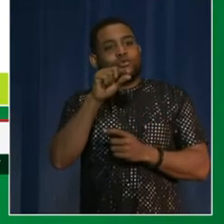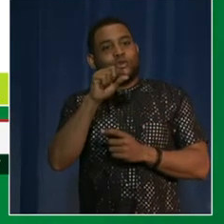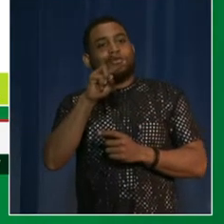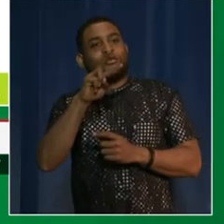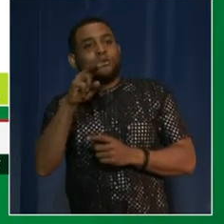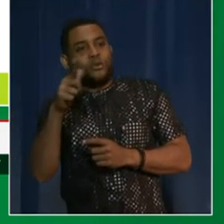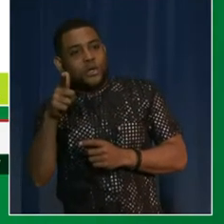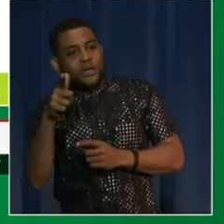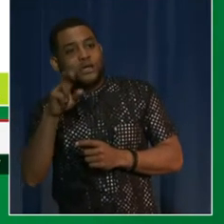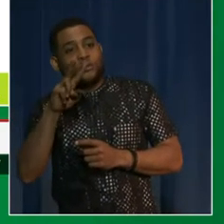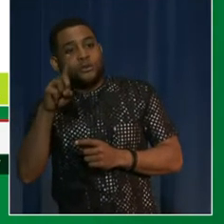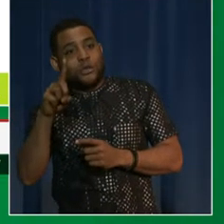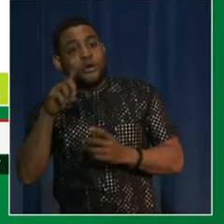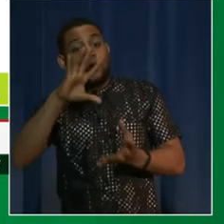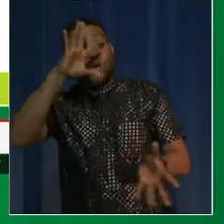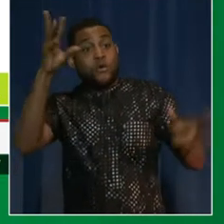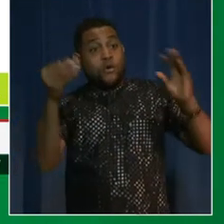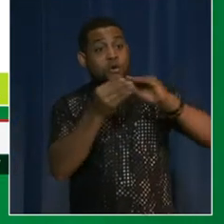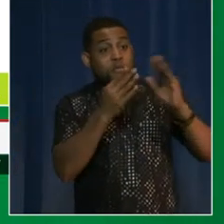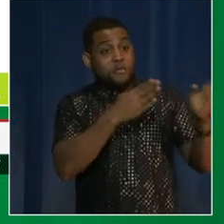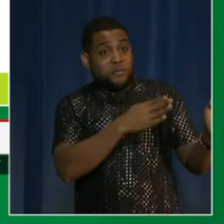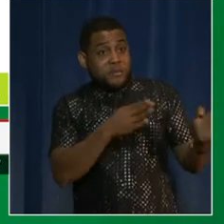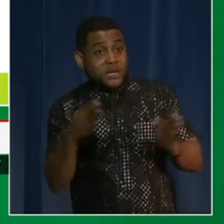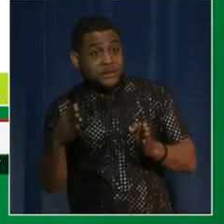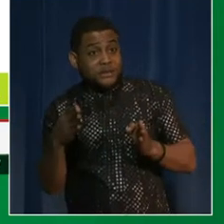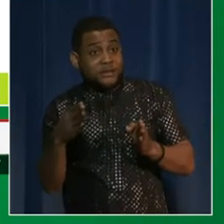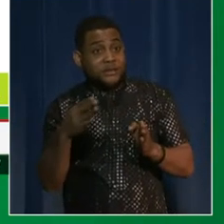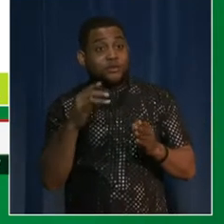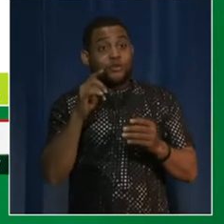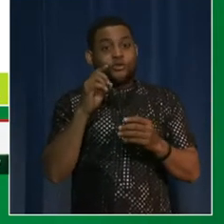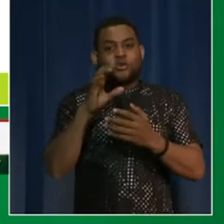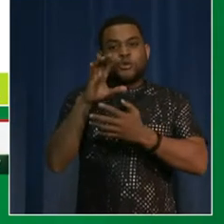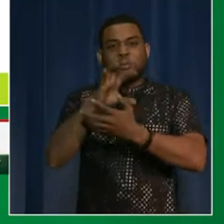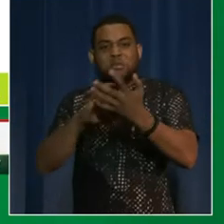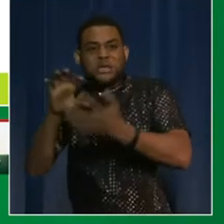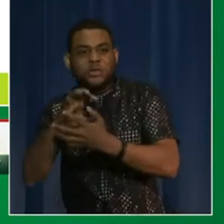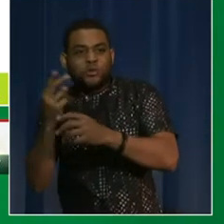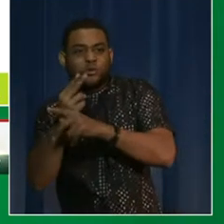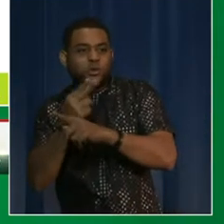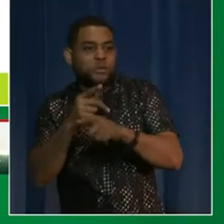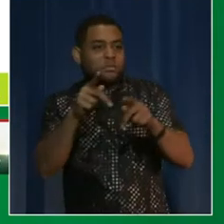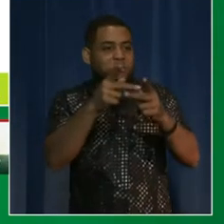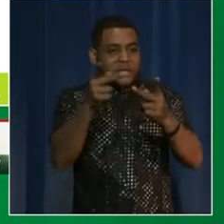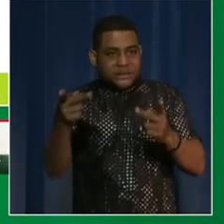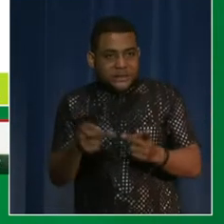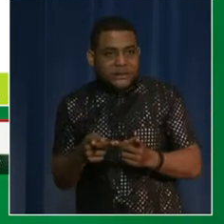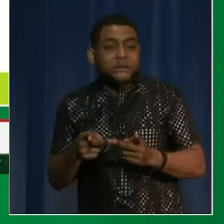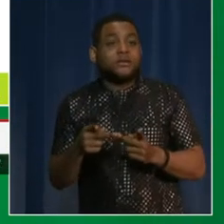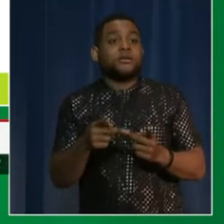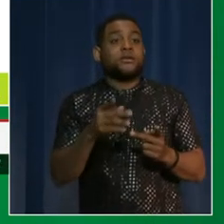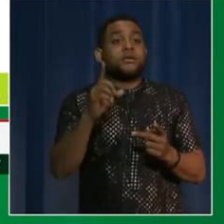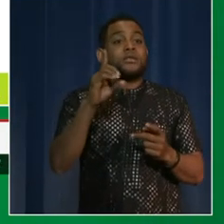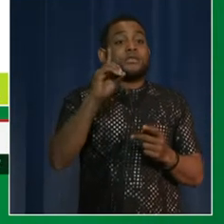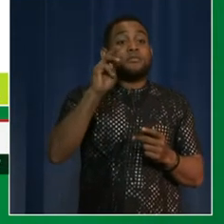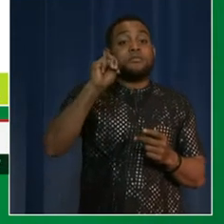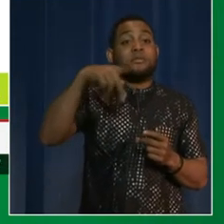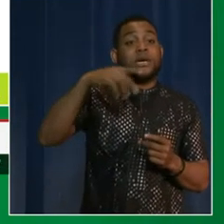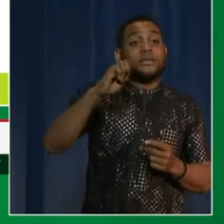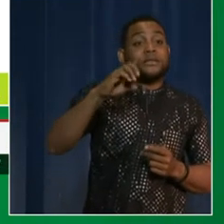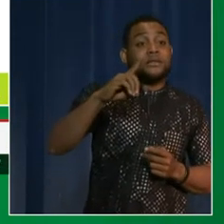Plan, envisioning a high-density mixed-use site. And DMPED is encouraging respondents